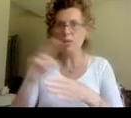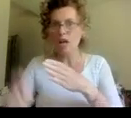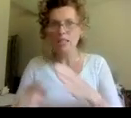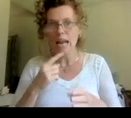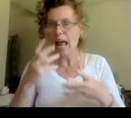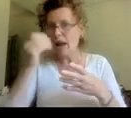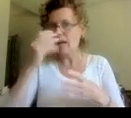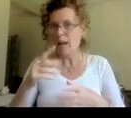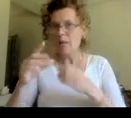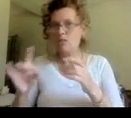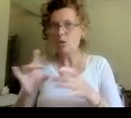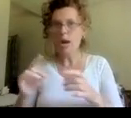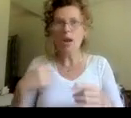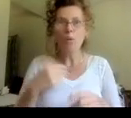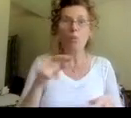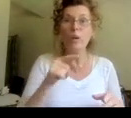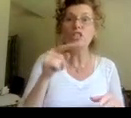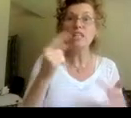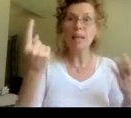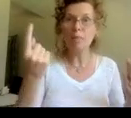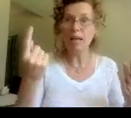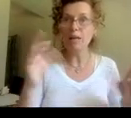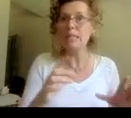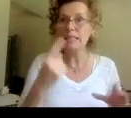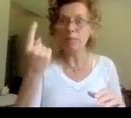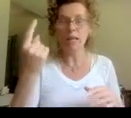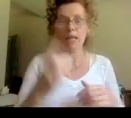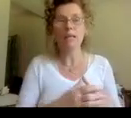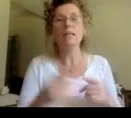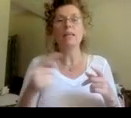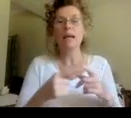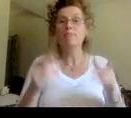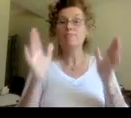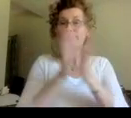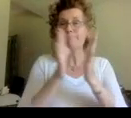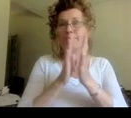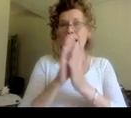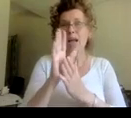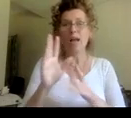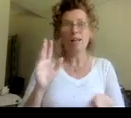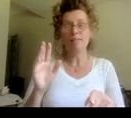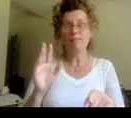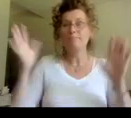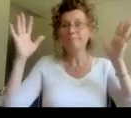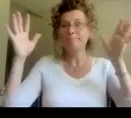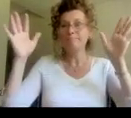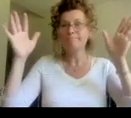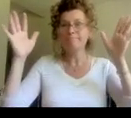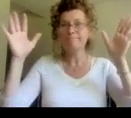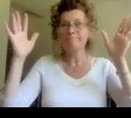care about that stupid story anymore. We just did something. Exactly. Right? So you're right on point. Everybody, can we give it up for Wee Wee, please? Thank